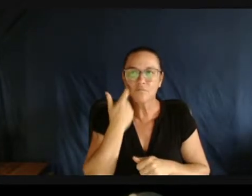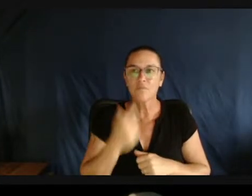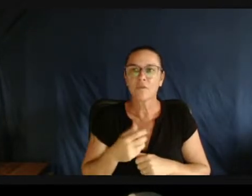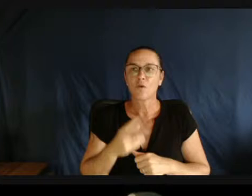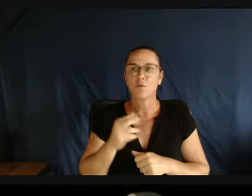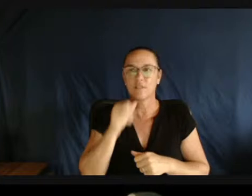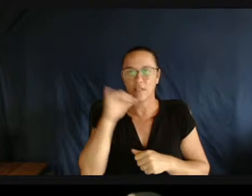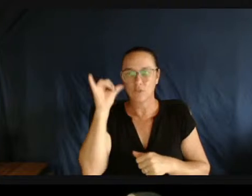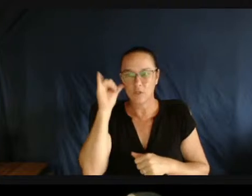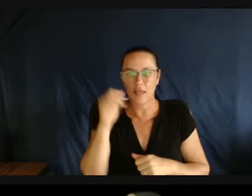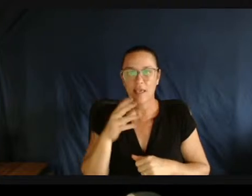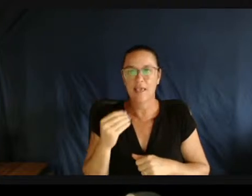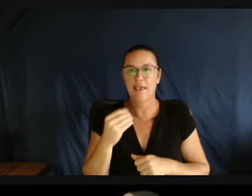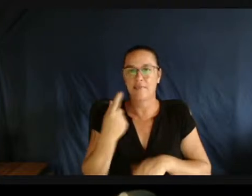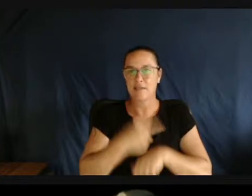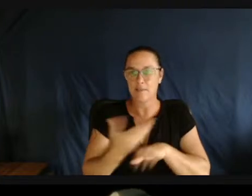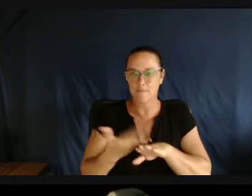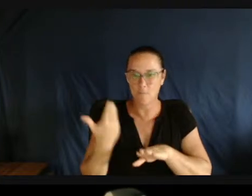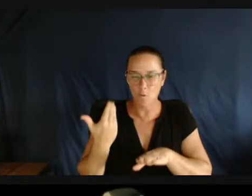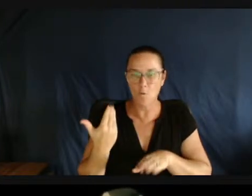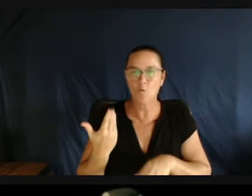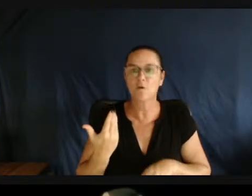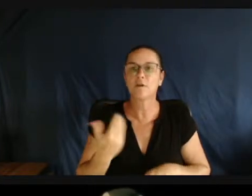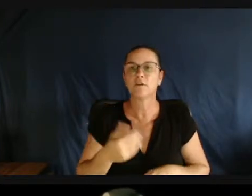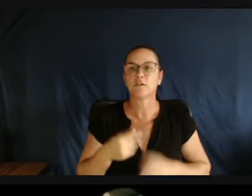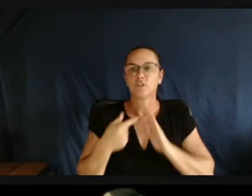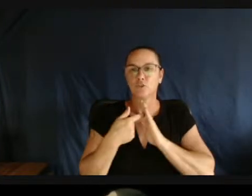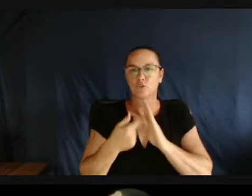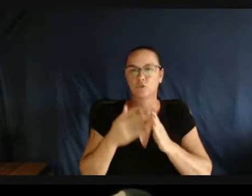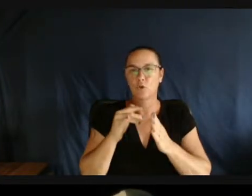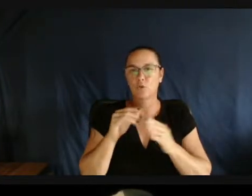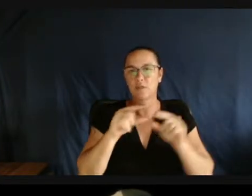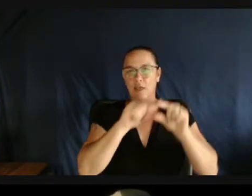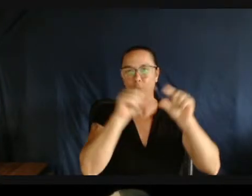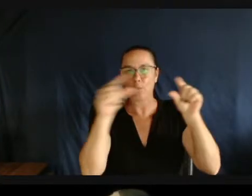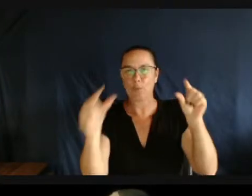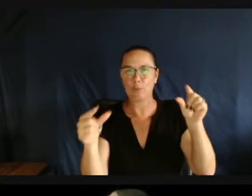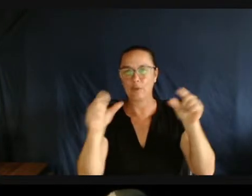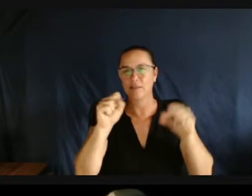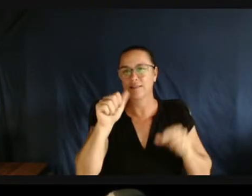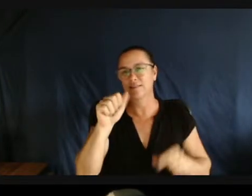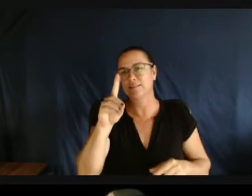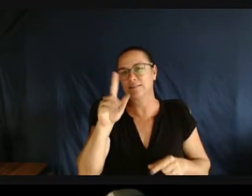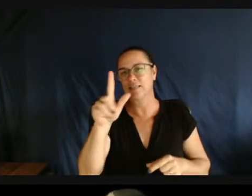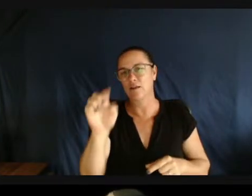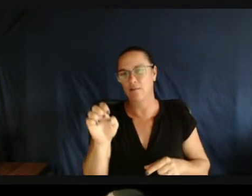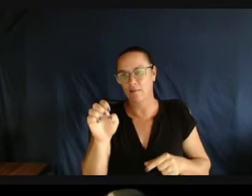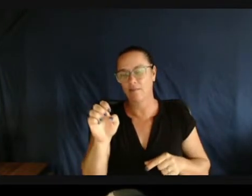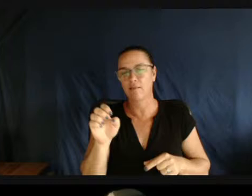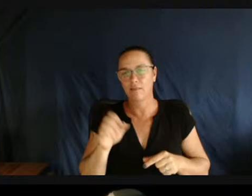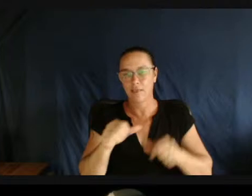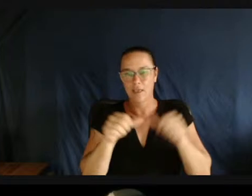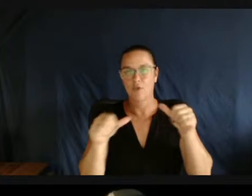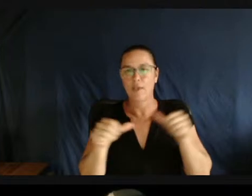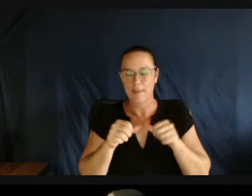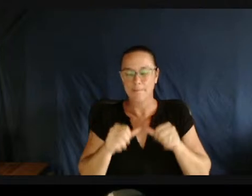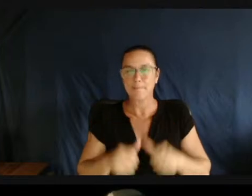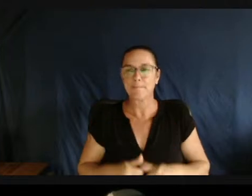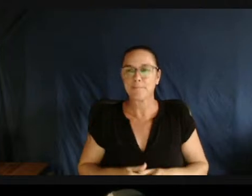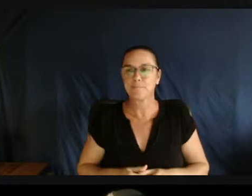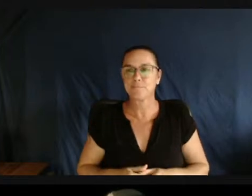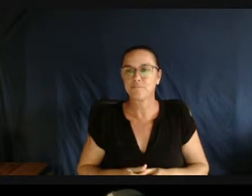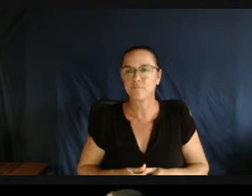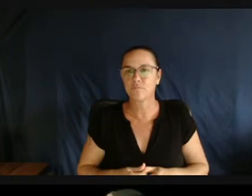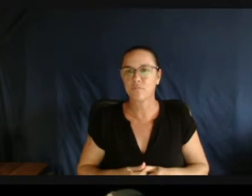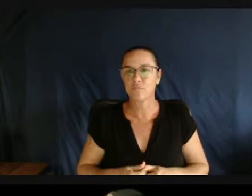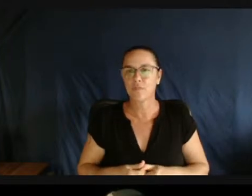that, right? Look, showing that saddle path, as I mentioned during our summary there, and expanding beyond. And we can go back the